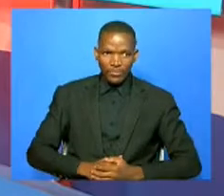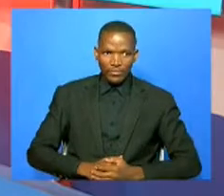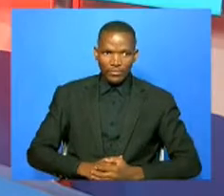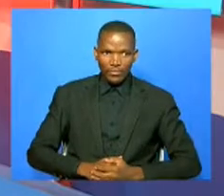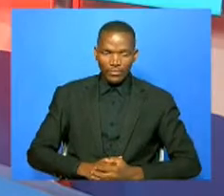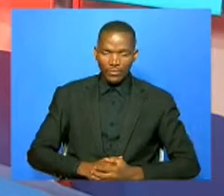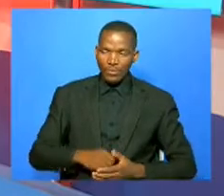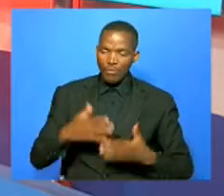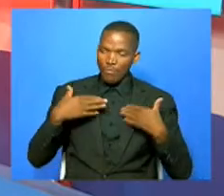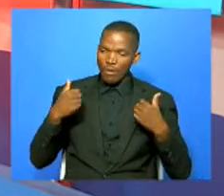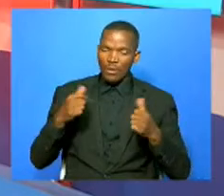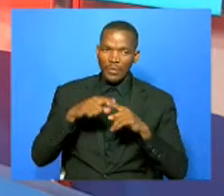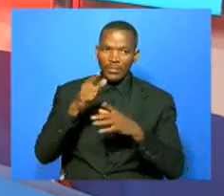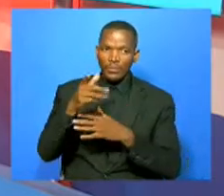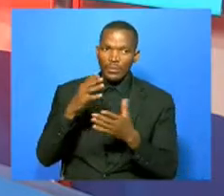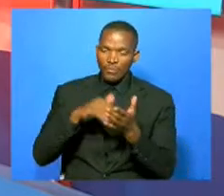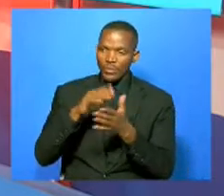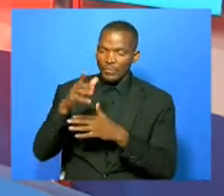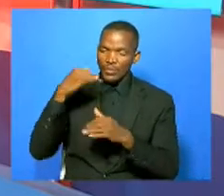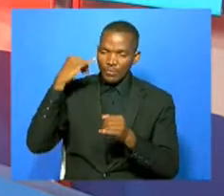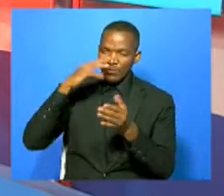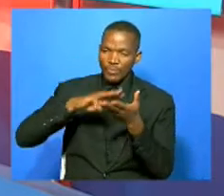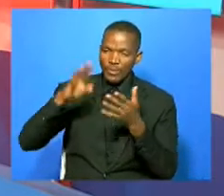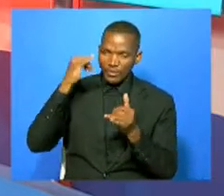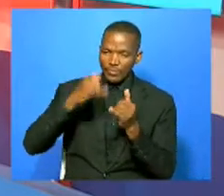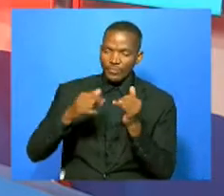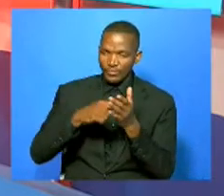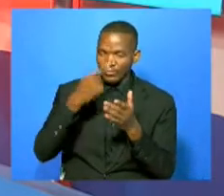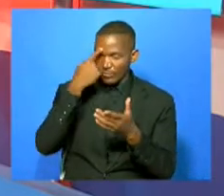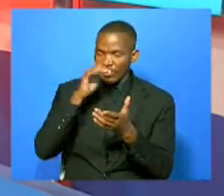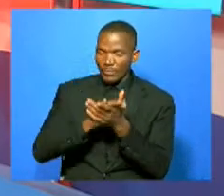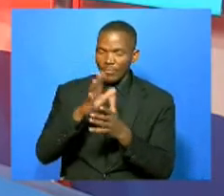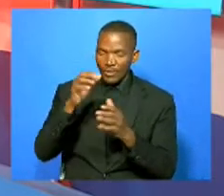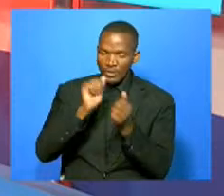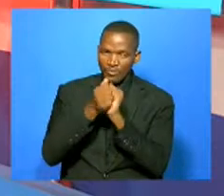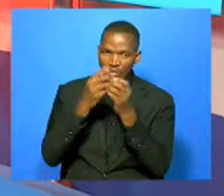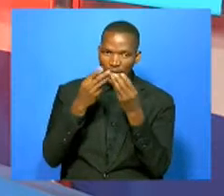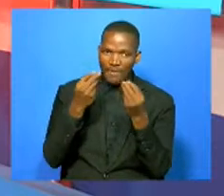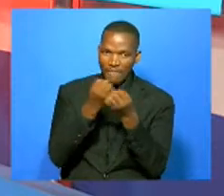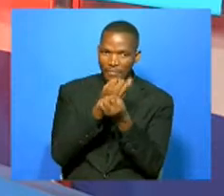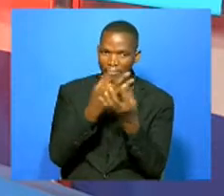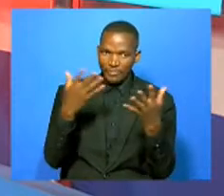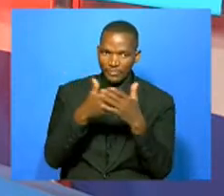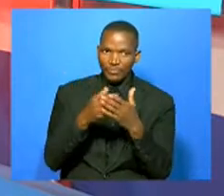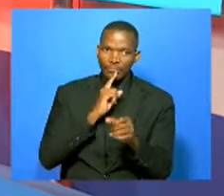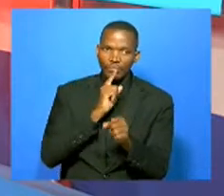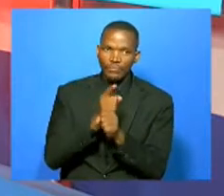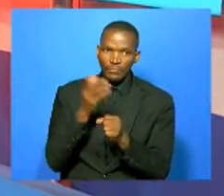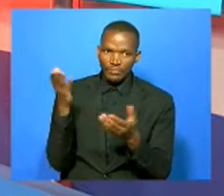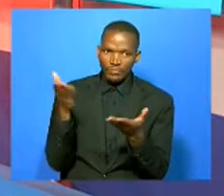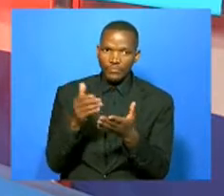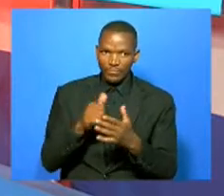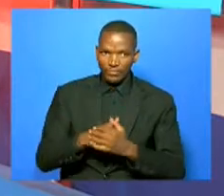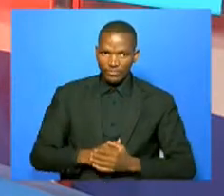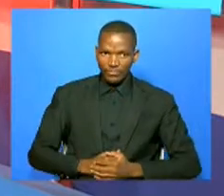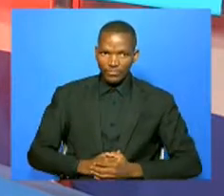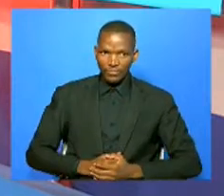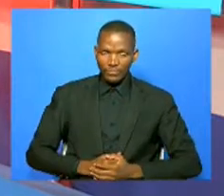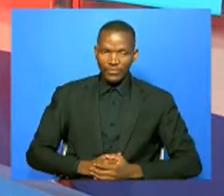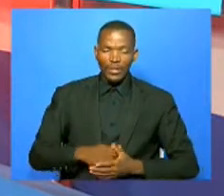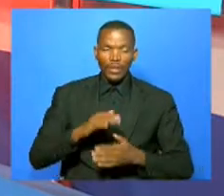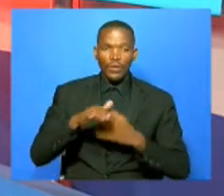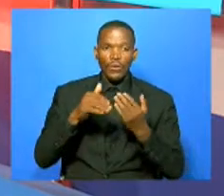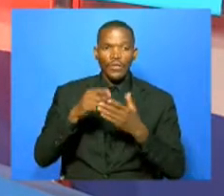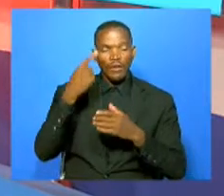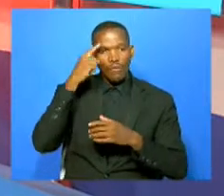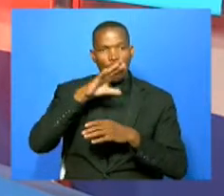tengwa tsogare re ke tsogile sentle bontle re mamahelwang a beke ke dumela gore metsorotsoro ya metshameko e mentsi ka ba maru rightso ke go tshwaretse go le gontsi hela thata le